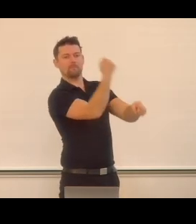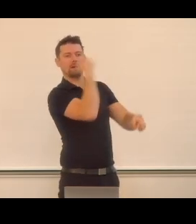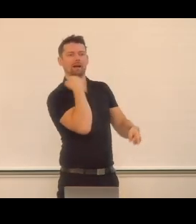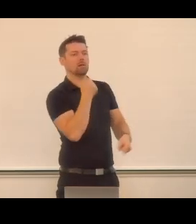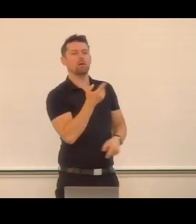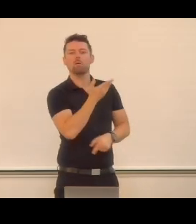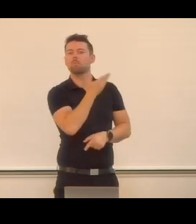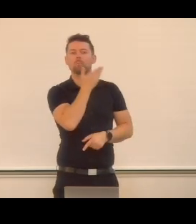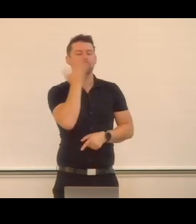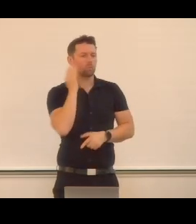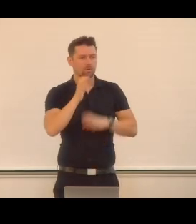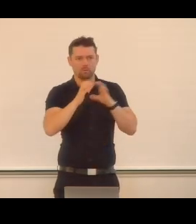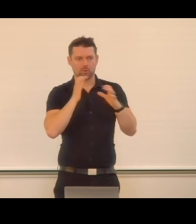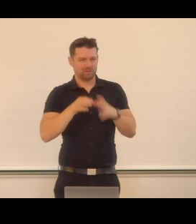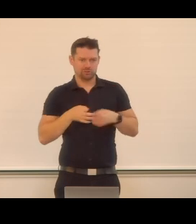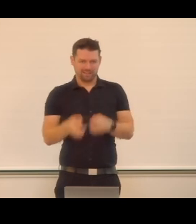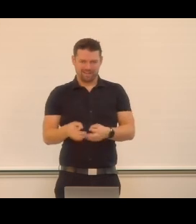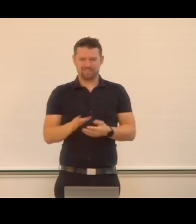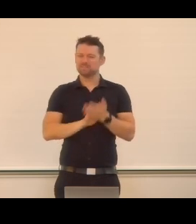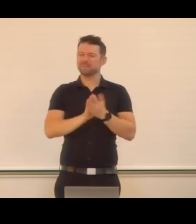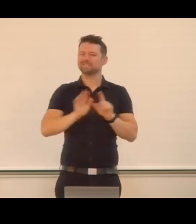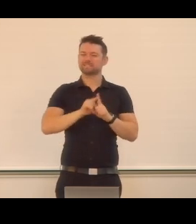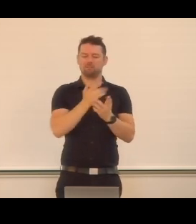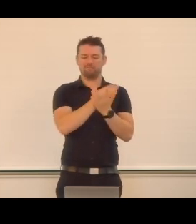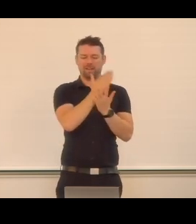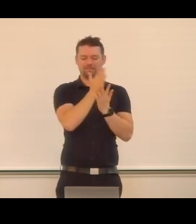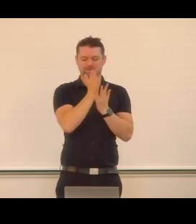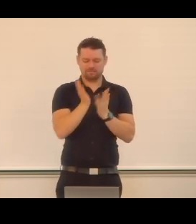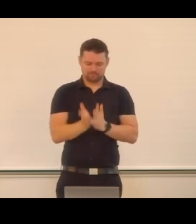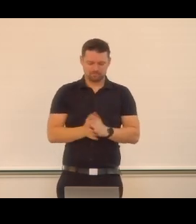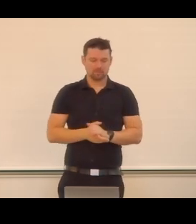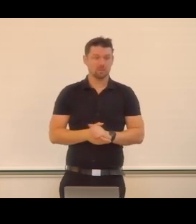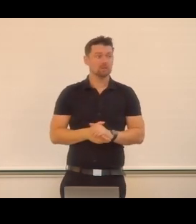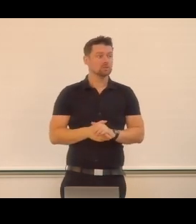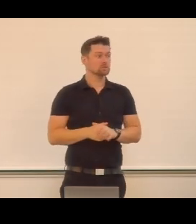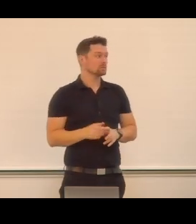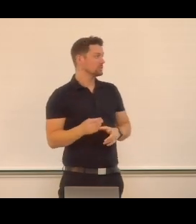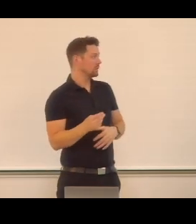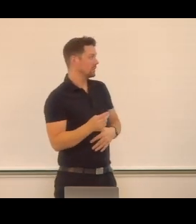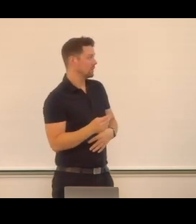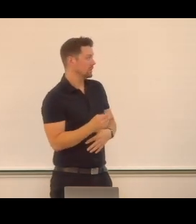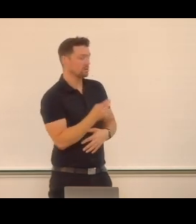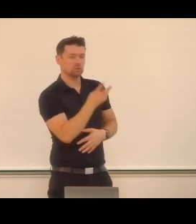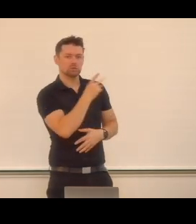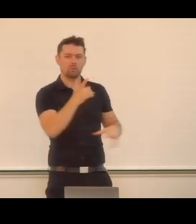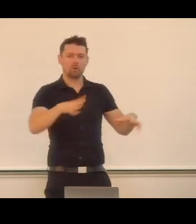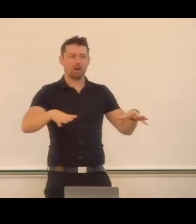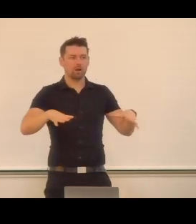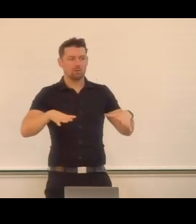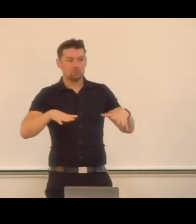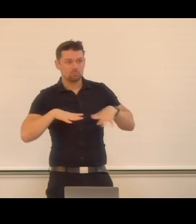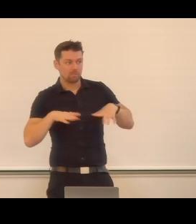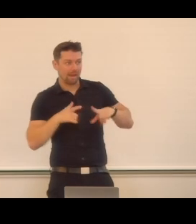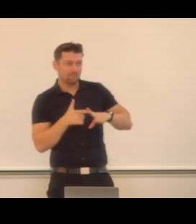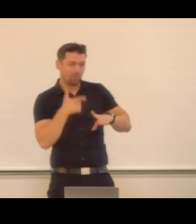without comm delay. So different phases of the mission. And so we got to do some things that were preparing us for being at our destination.